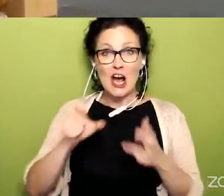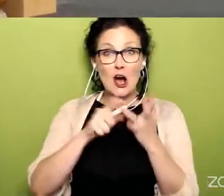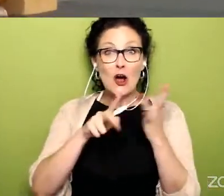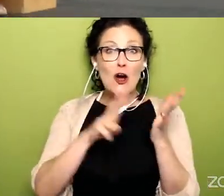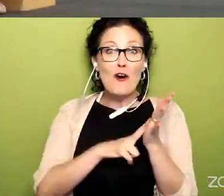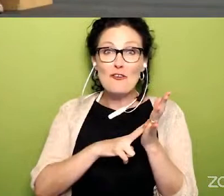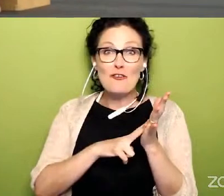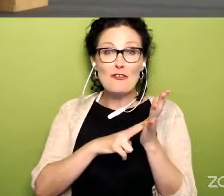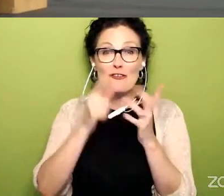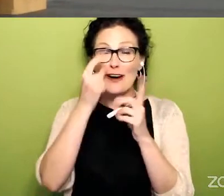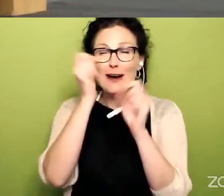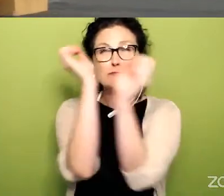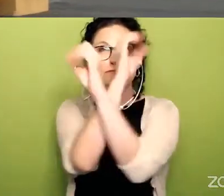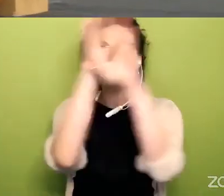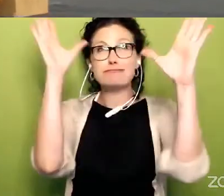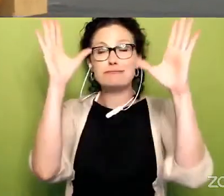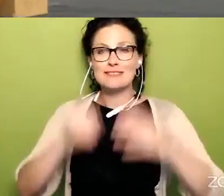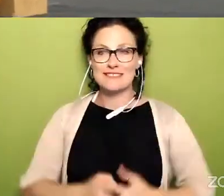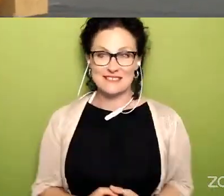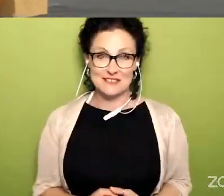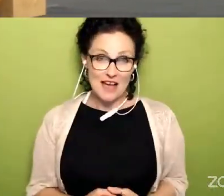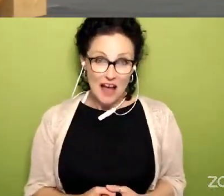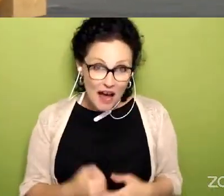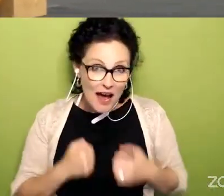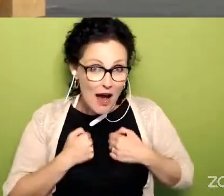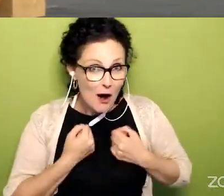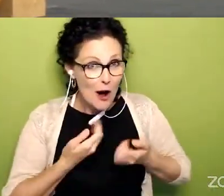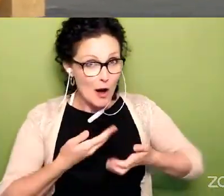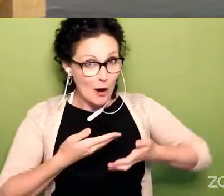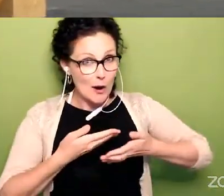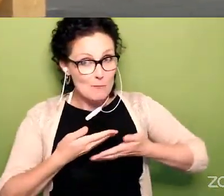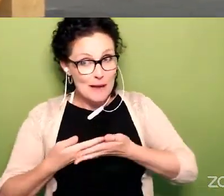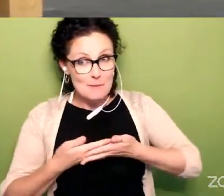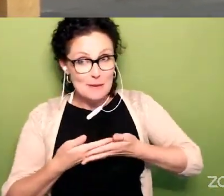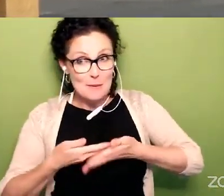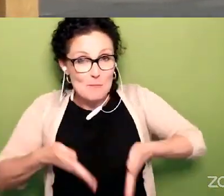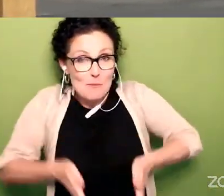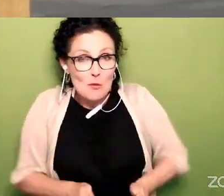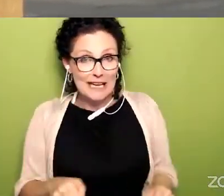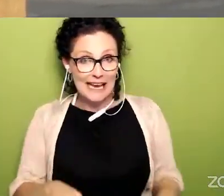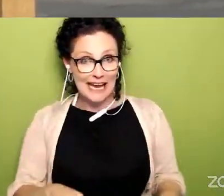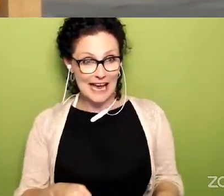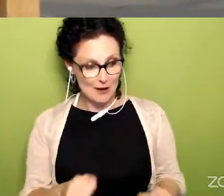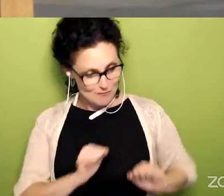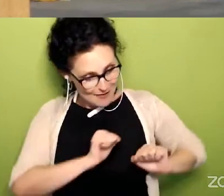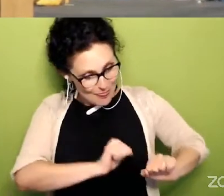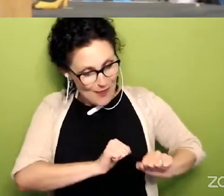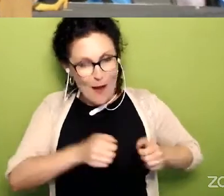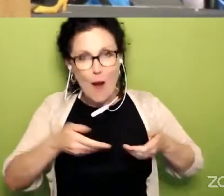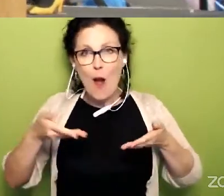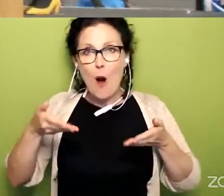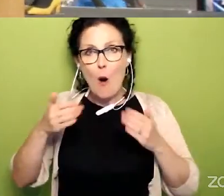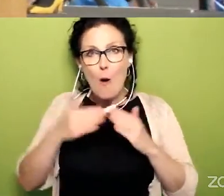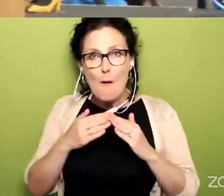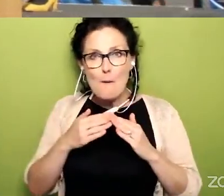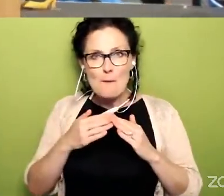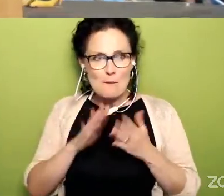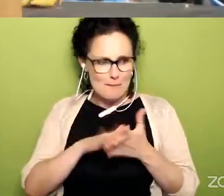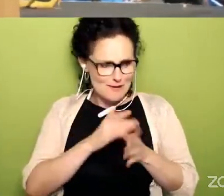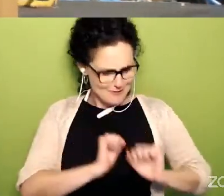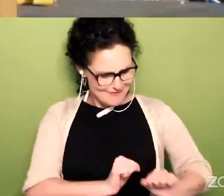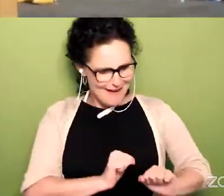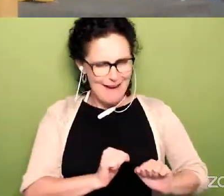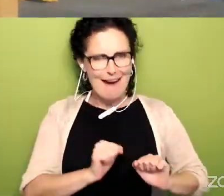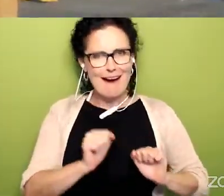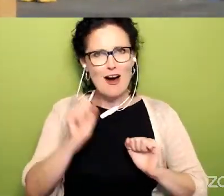And it is not just us that will have to get to know Coventry, but Coventry will have to get to know us. And this will be our home.